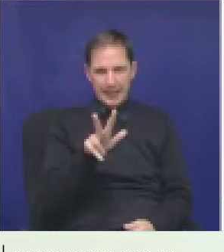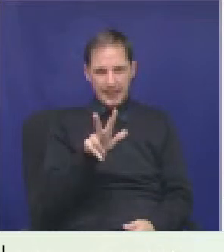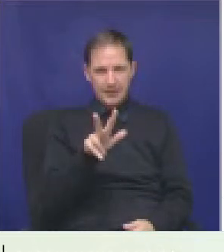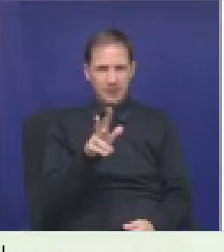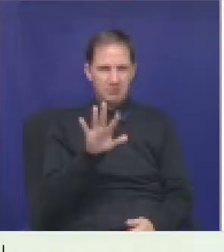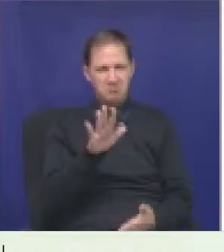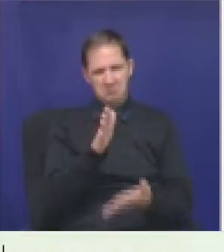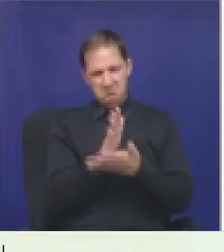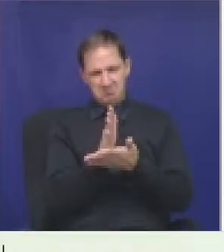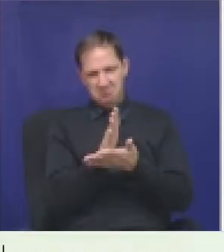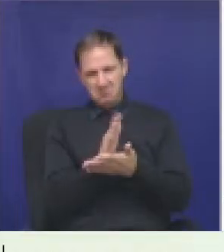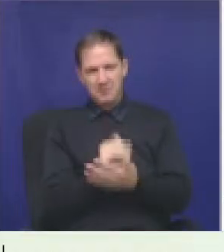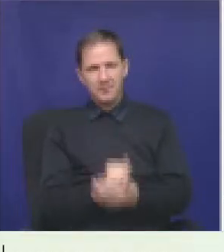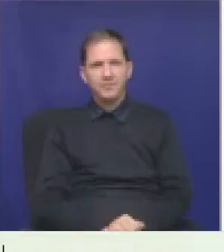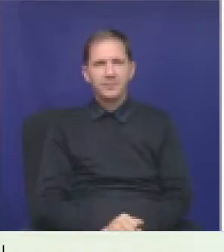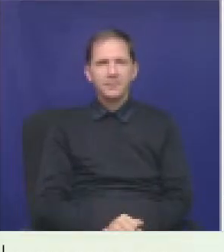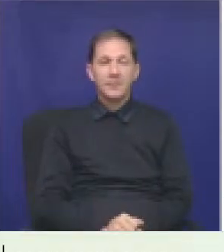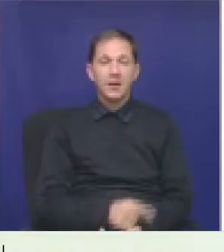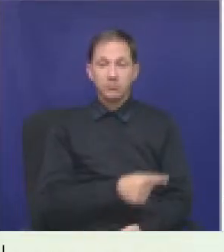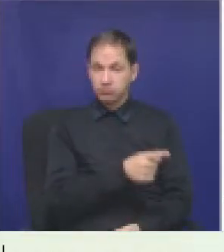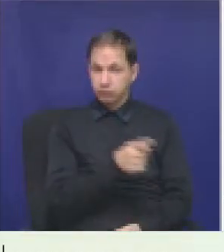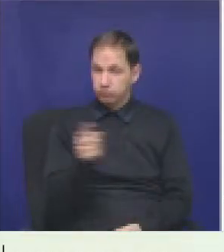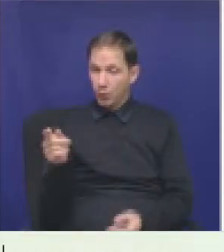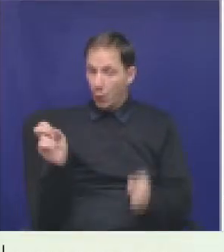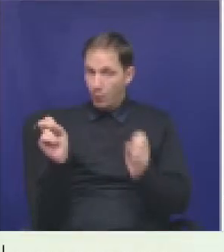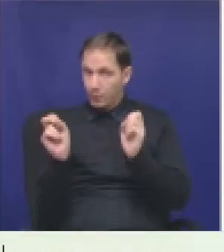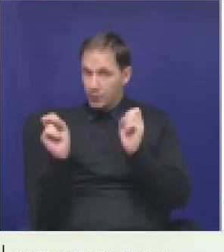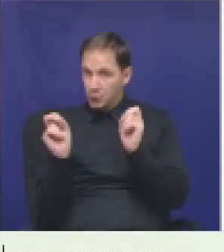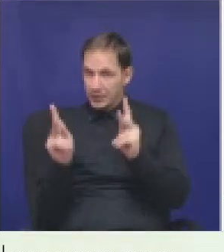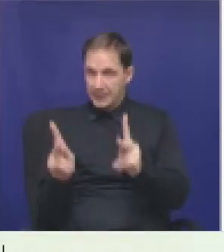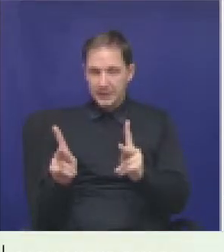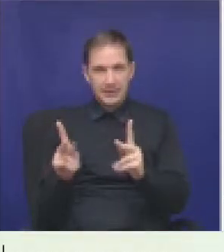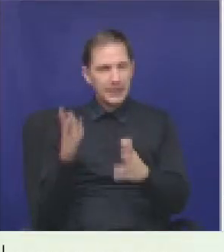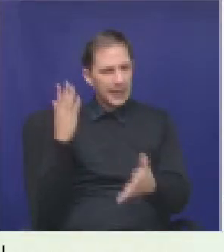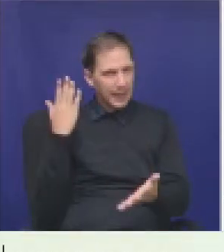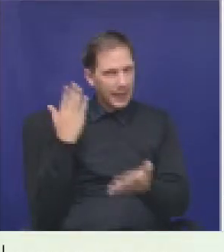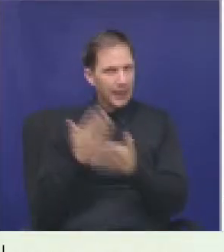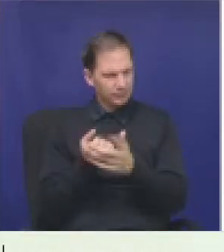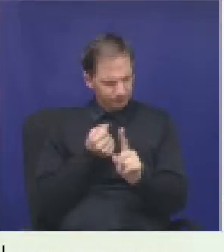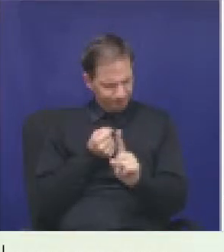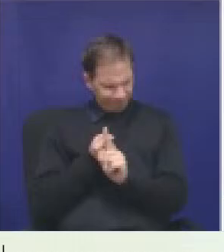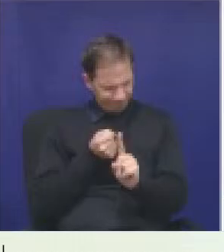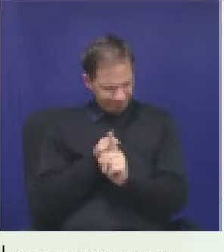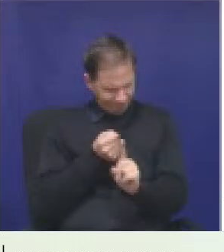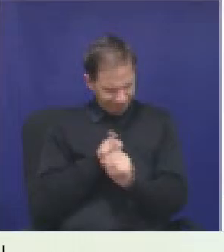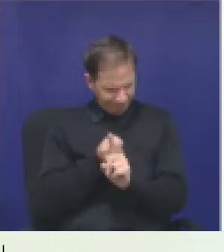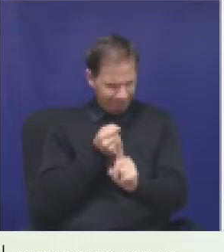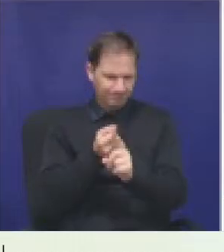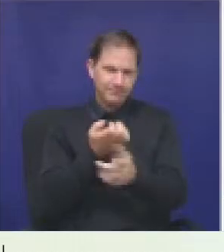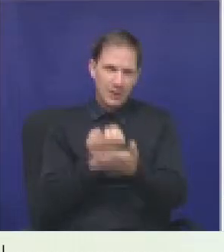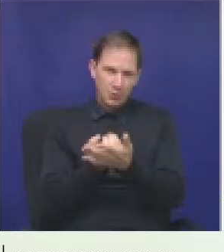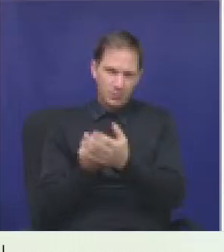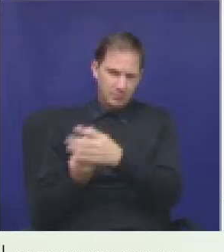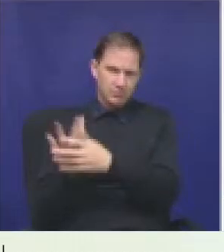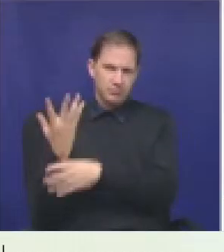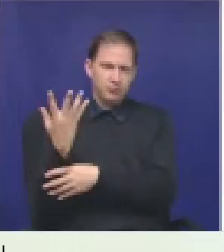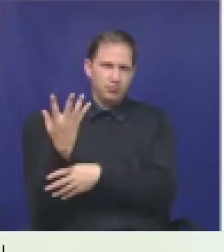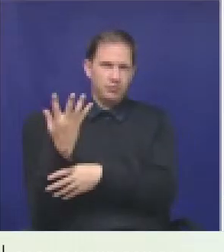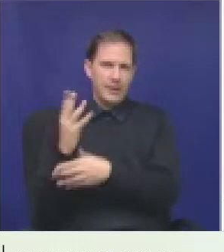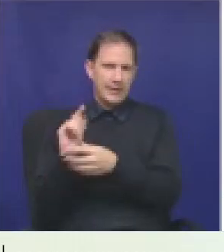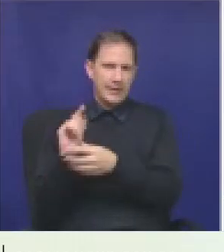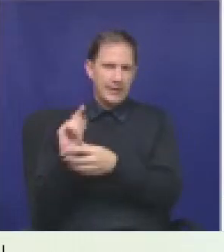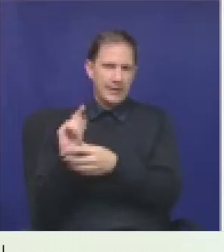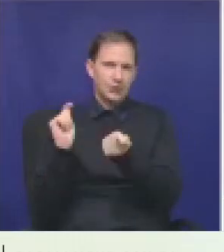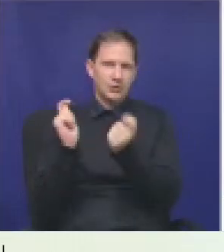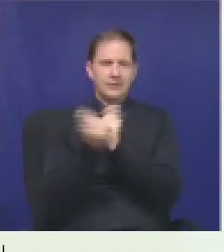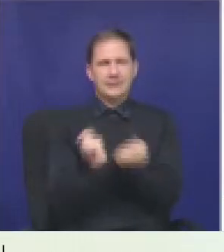powerful opportunity, a potential demographic dividend that could drive economic growth and social progress. But this